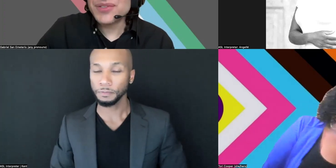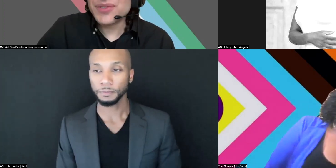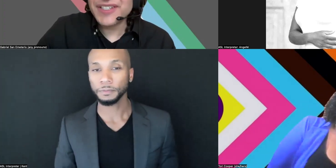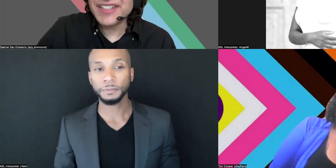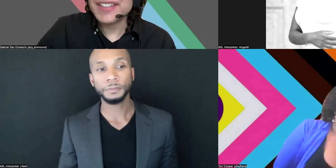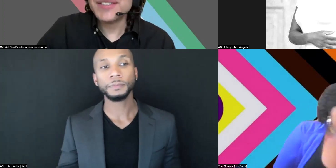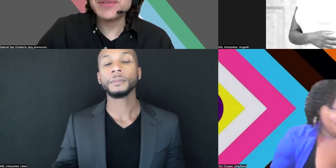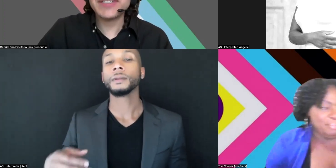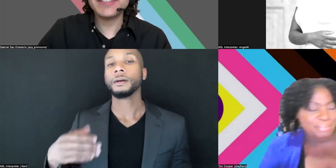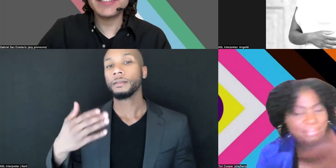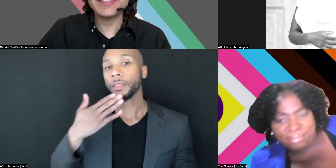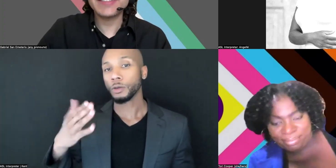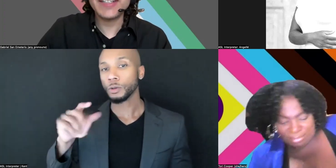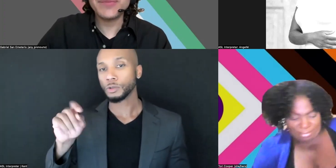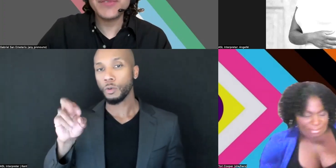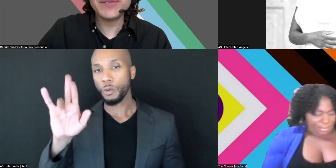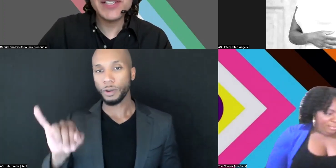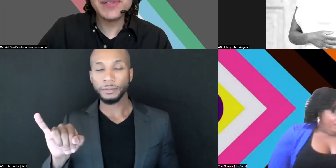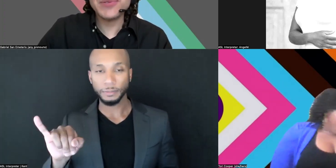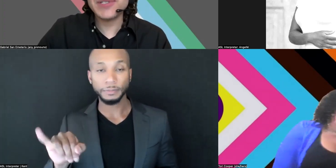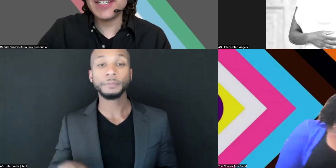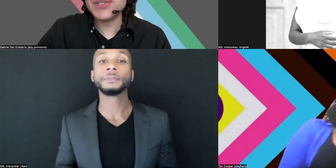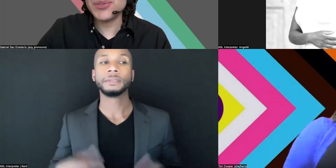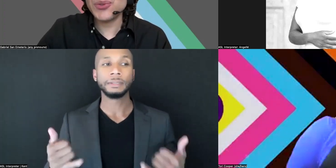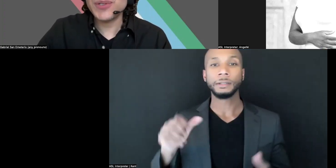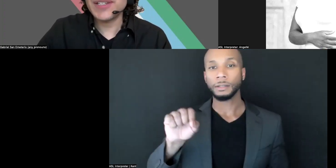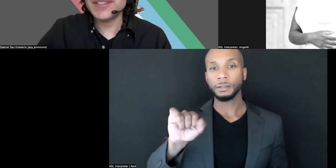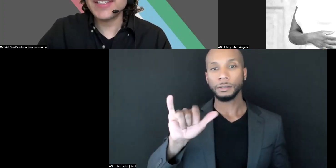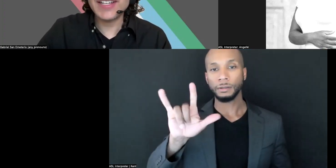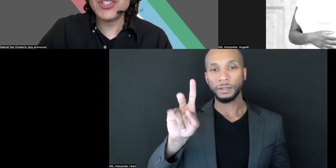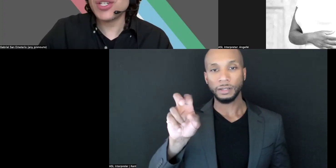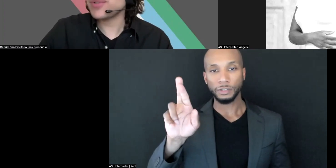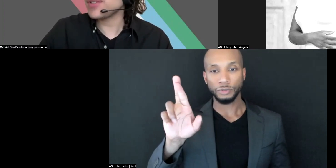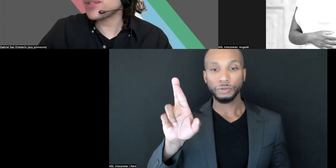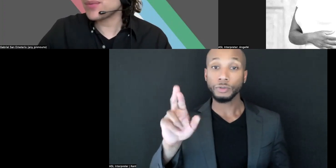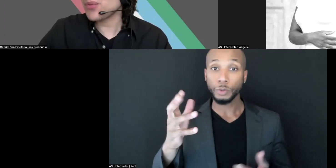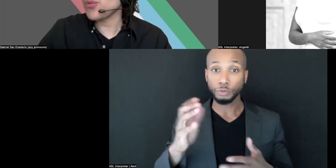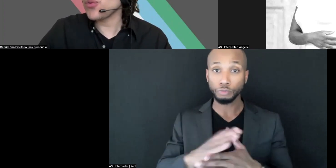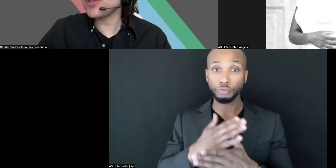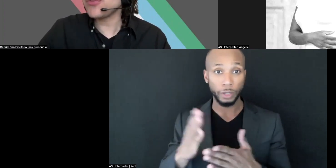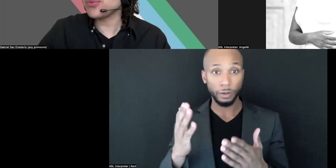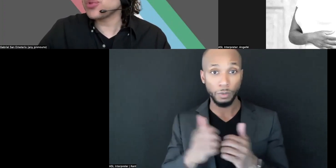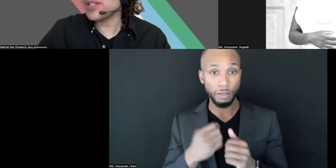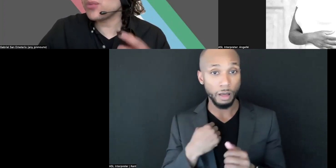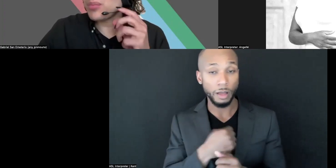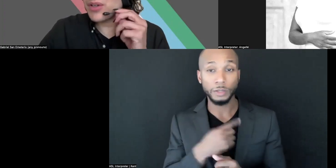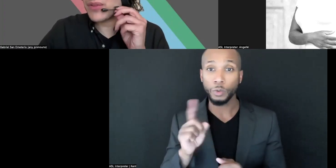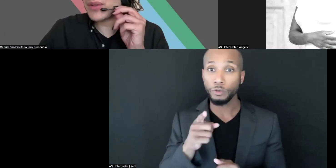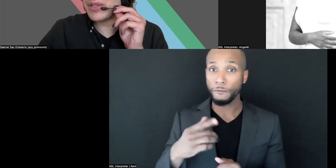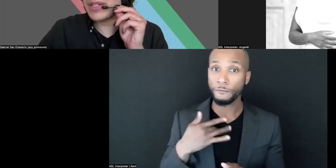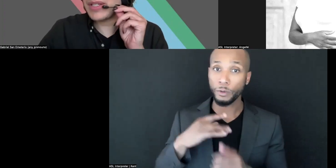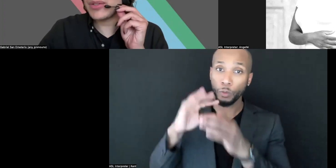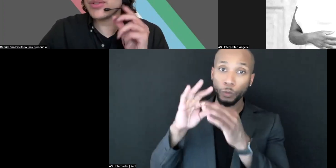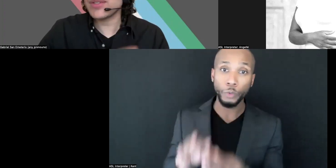Thank you, Tori. That's great. Sylvester, would you like to share with us where do you feel rooted? What part of